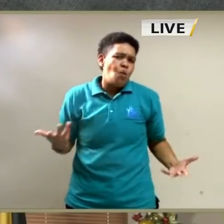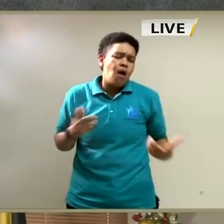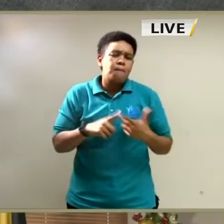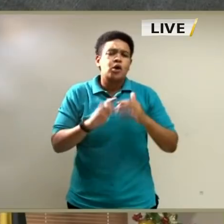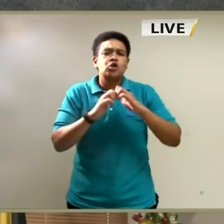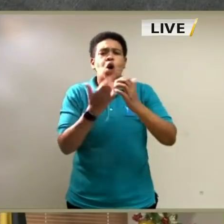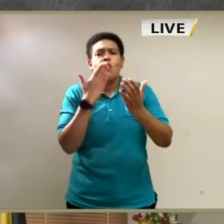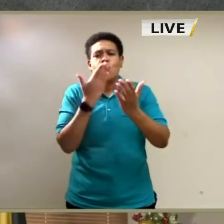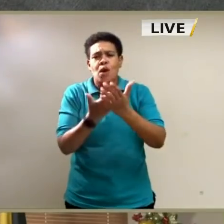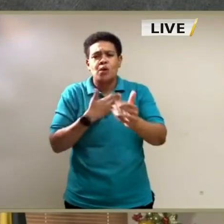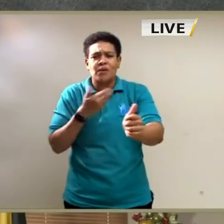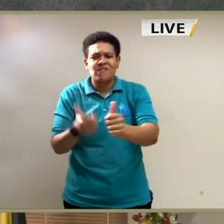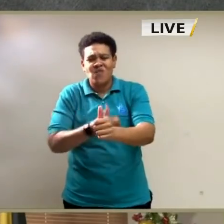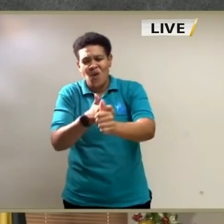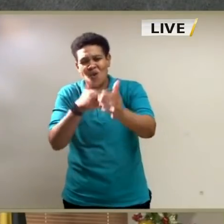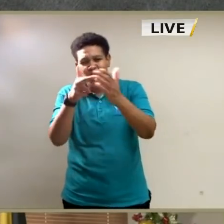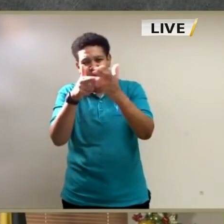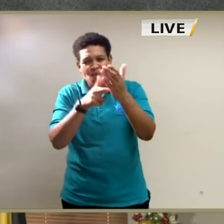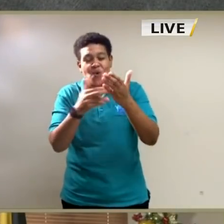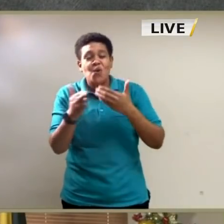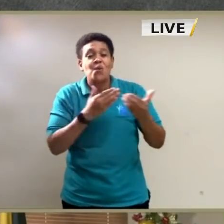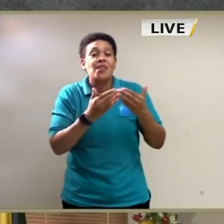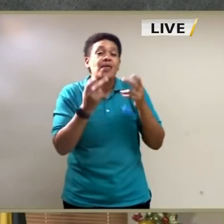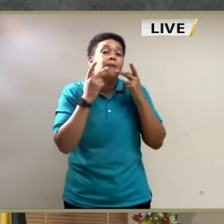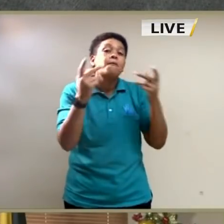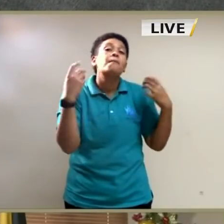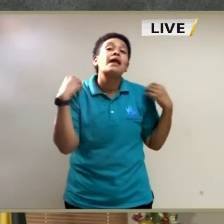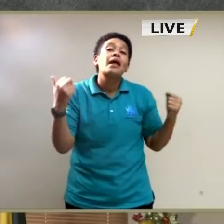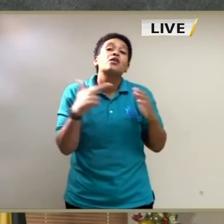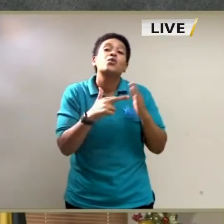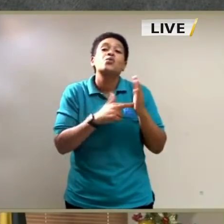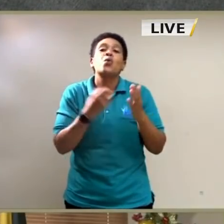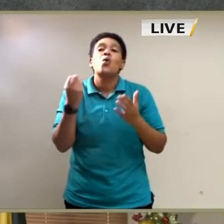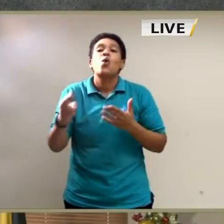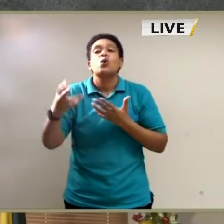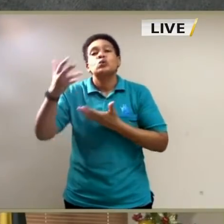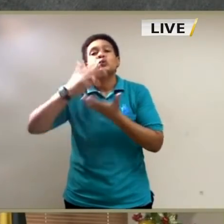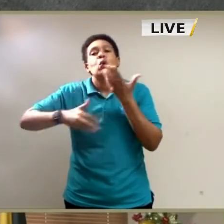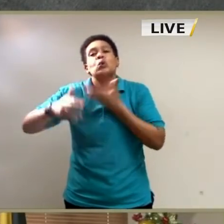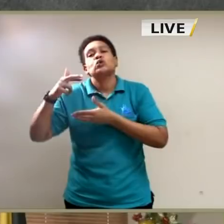our control measures, whether it be public health measures or social measures.